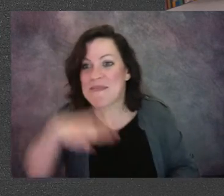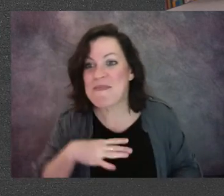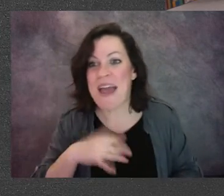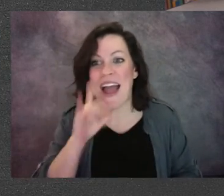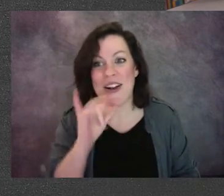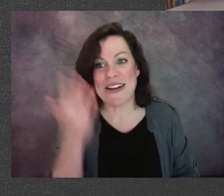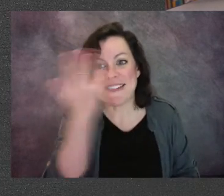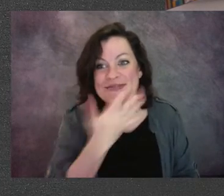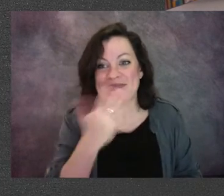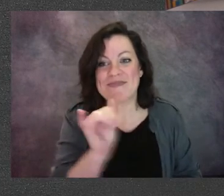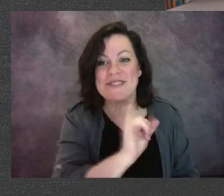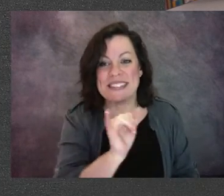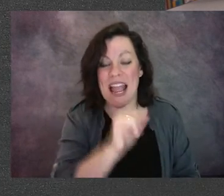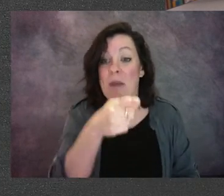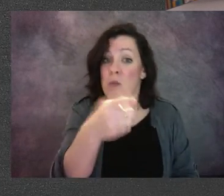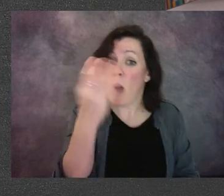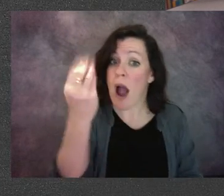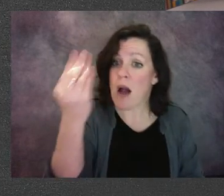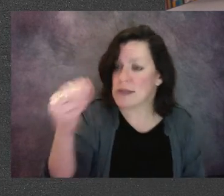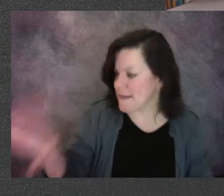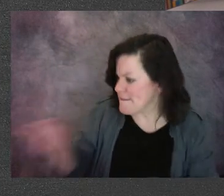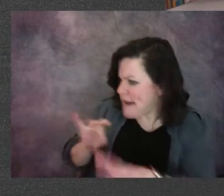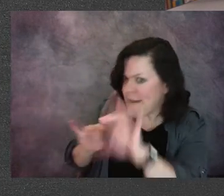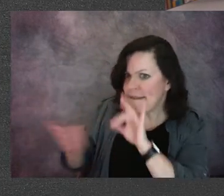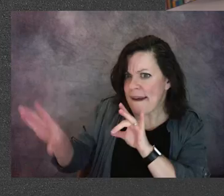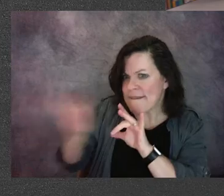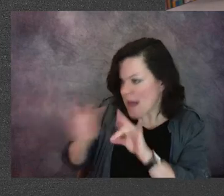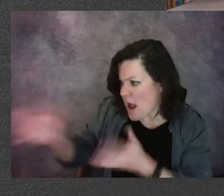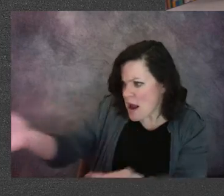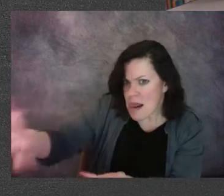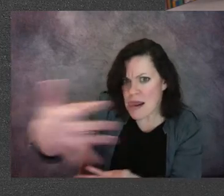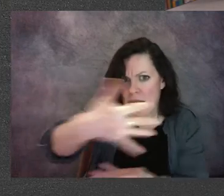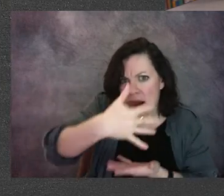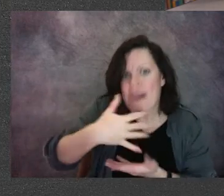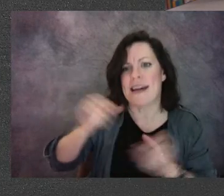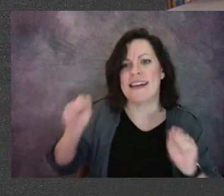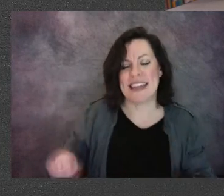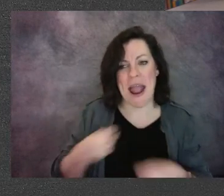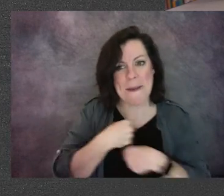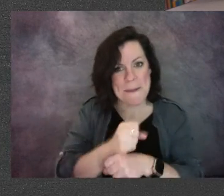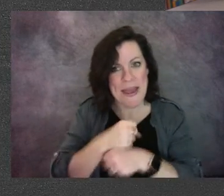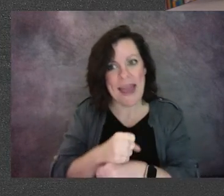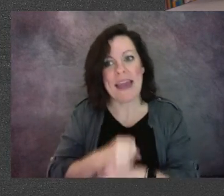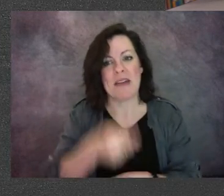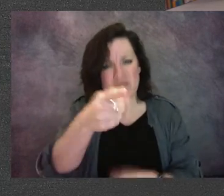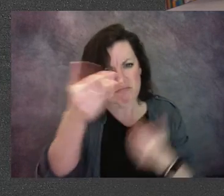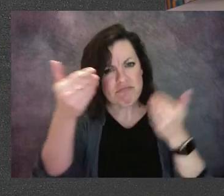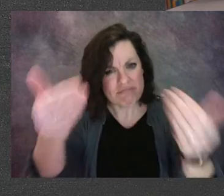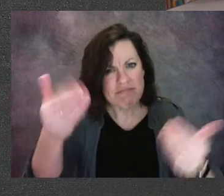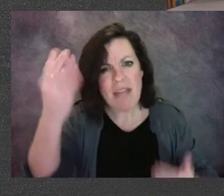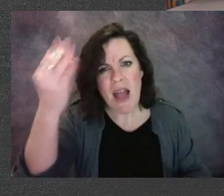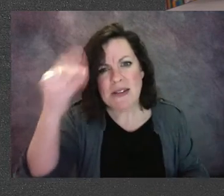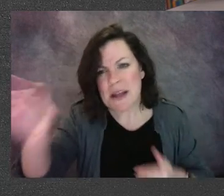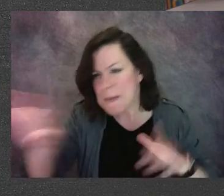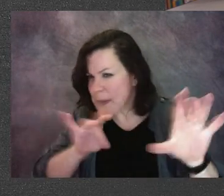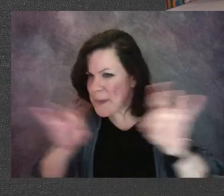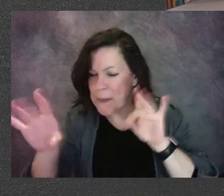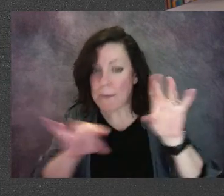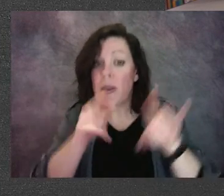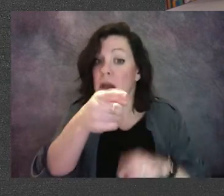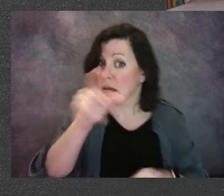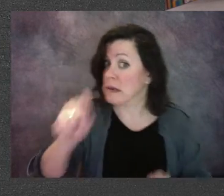using leaves and things found in nature. So I got a collection of leaves. If you could go get some